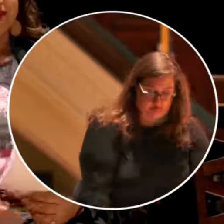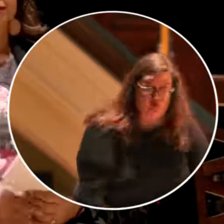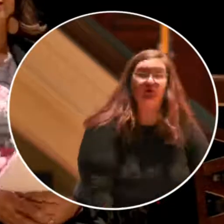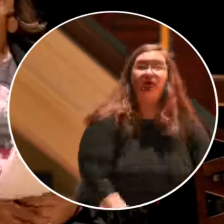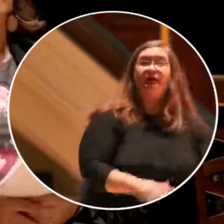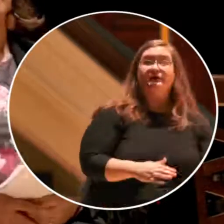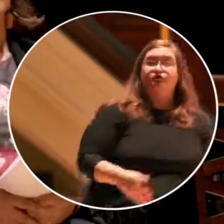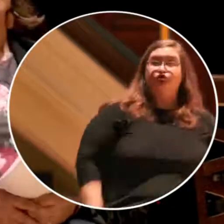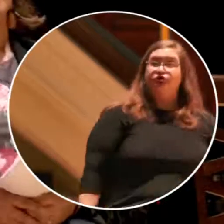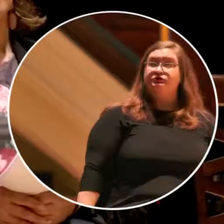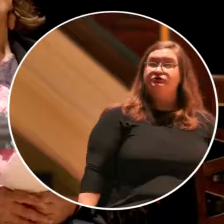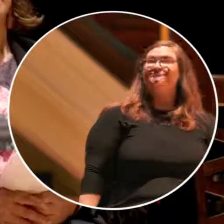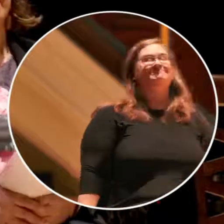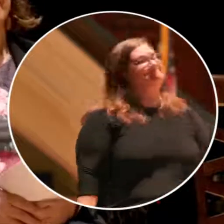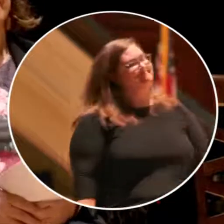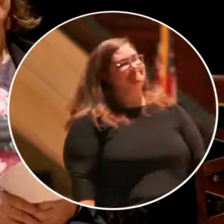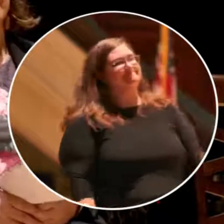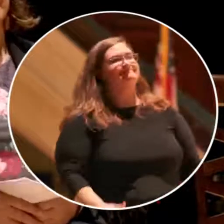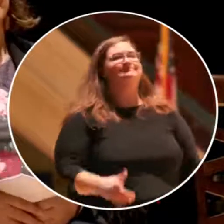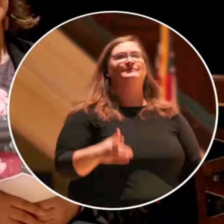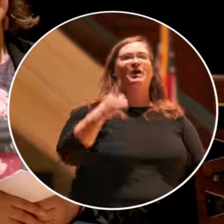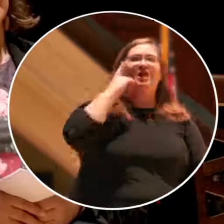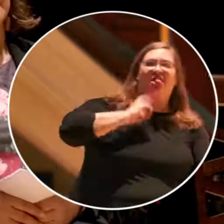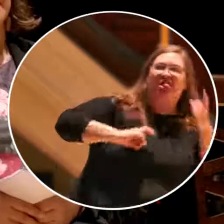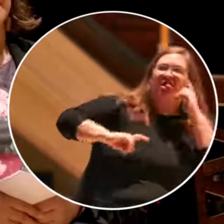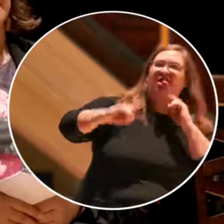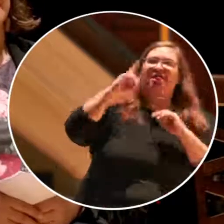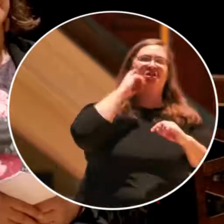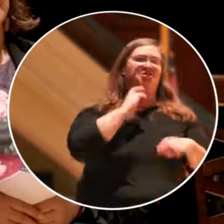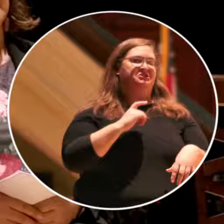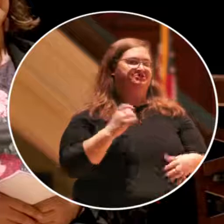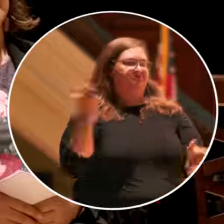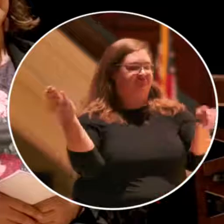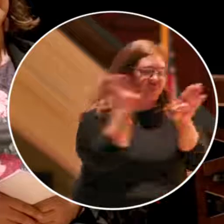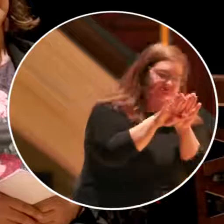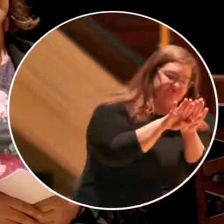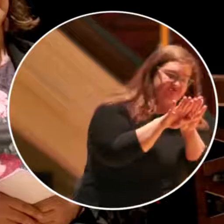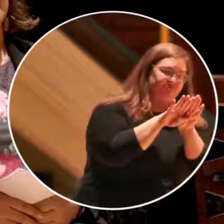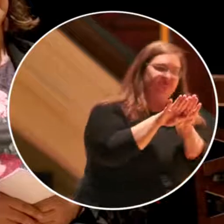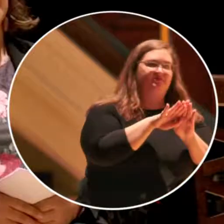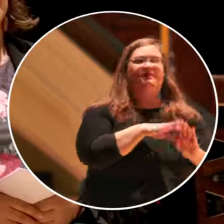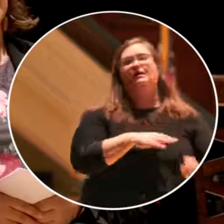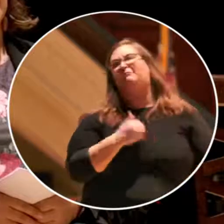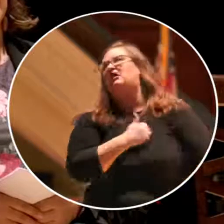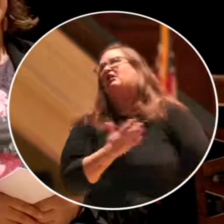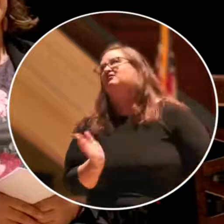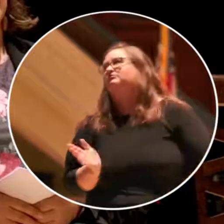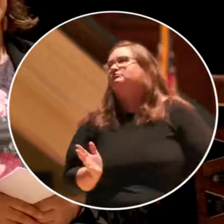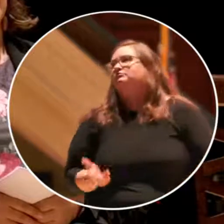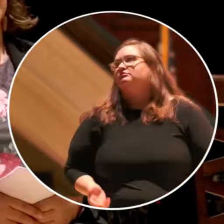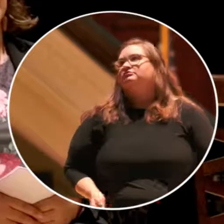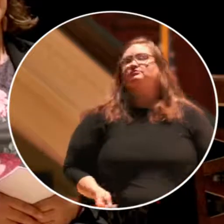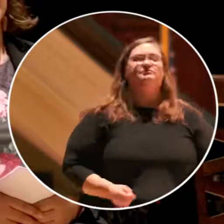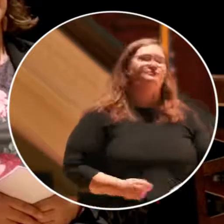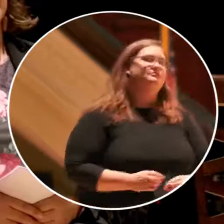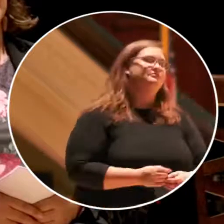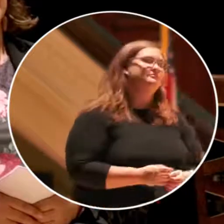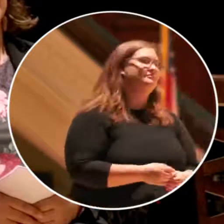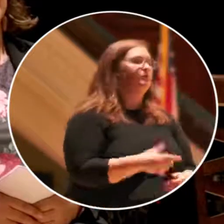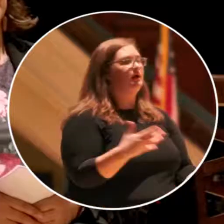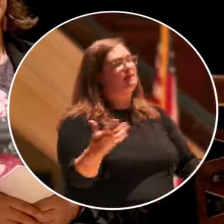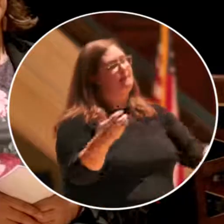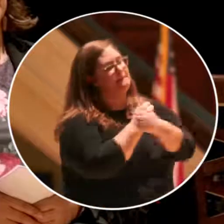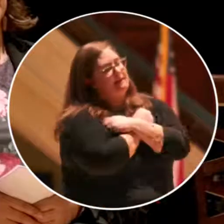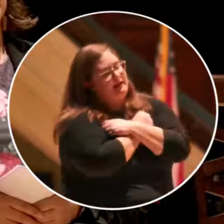at night. There were tearful fights, slammed doors, and quick apologies. We made up with hugs